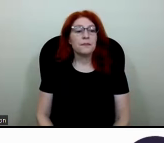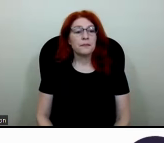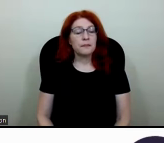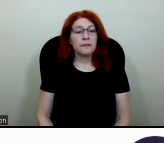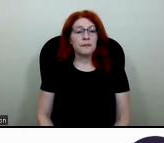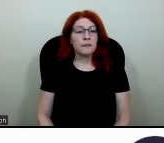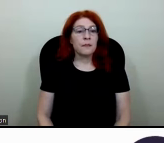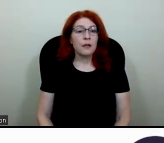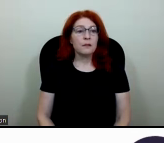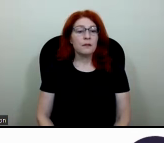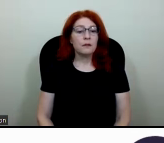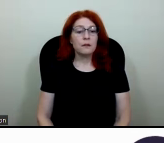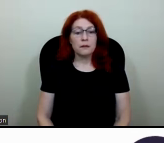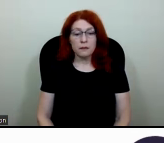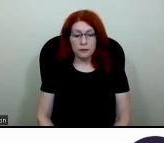All right.